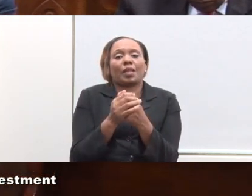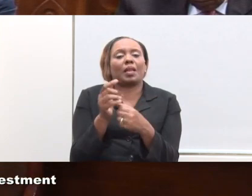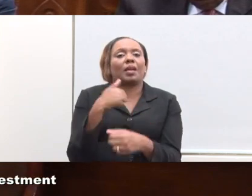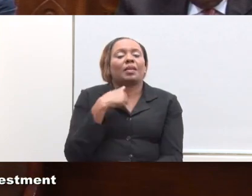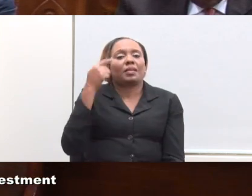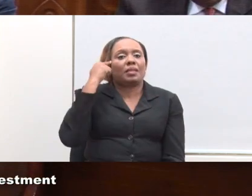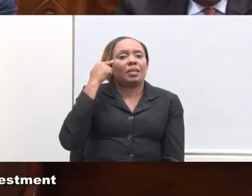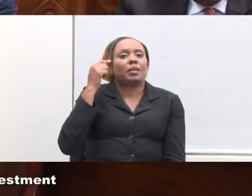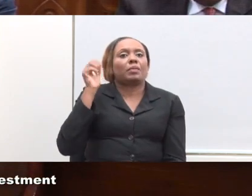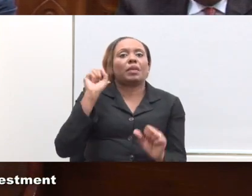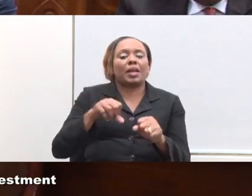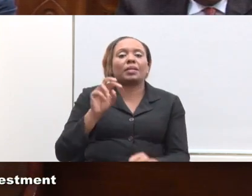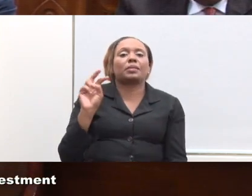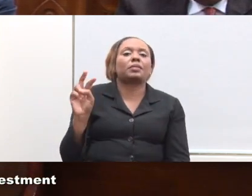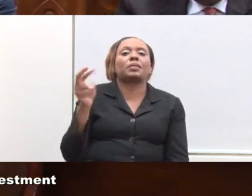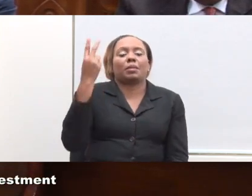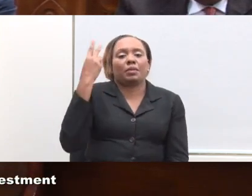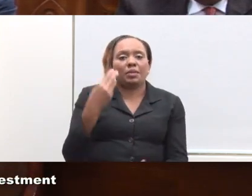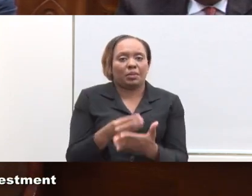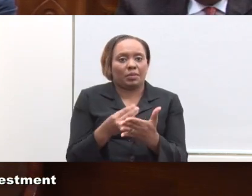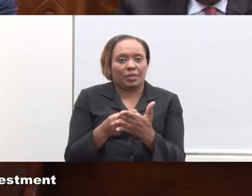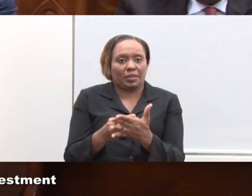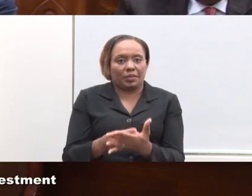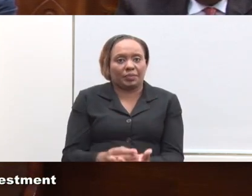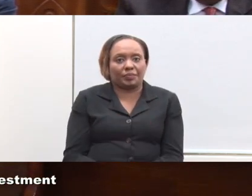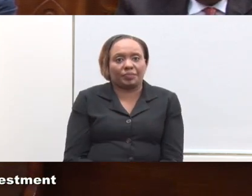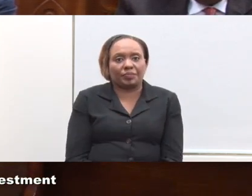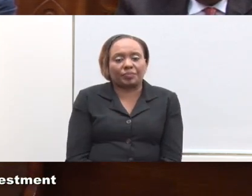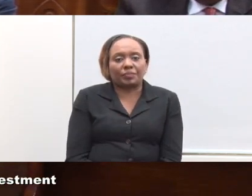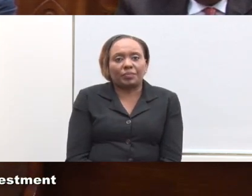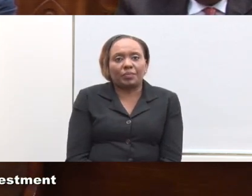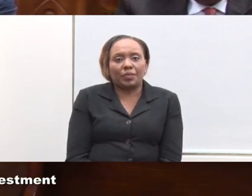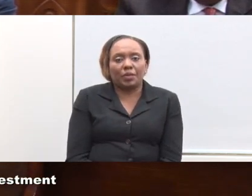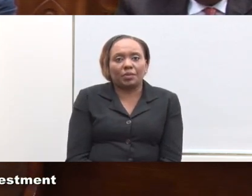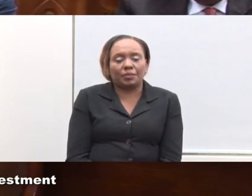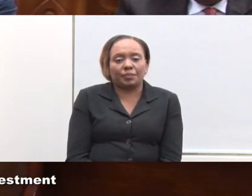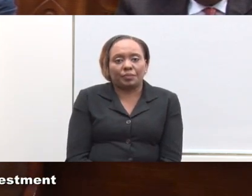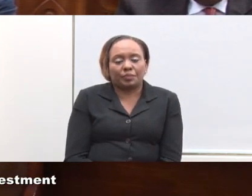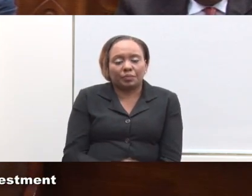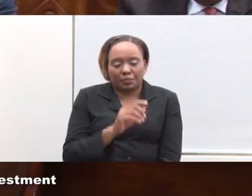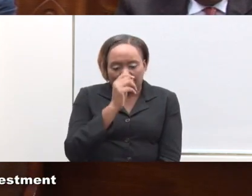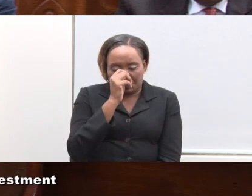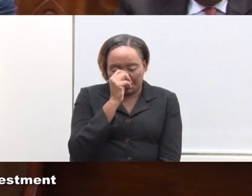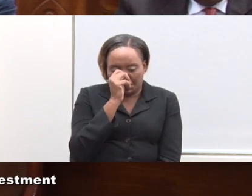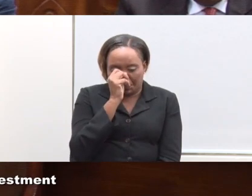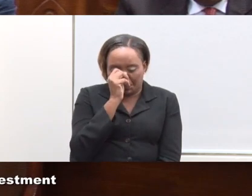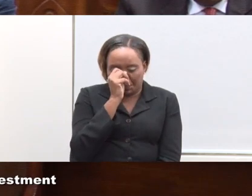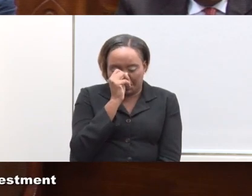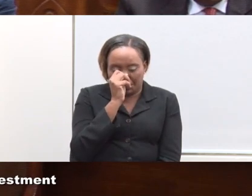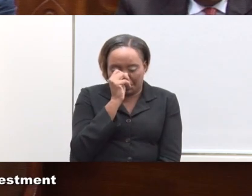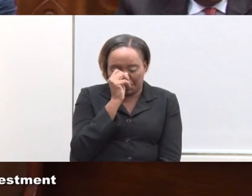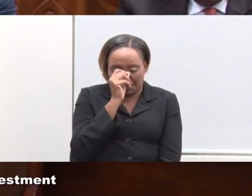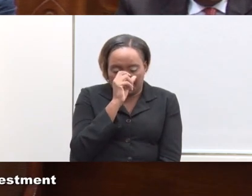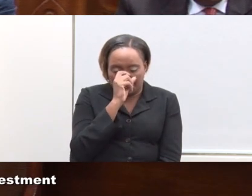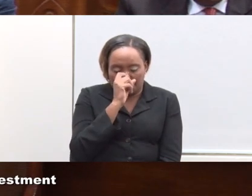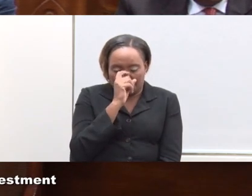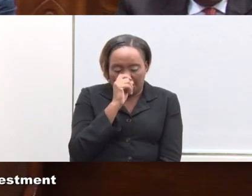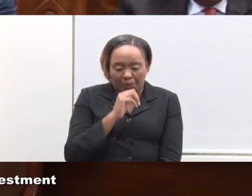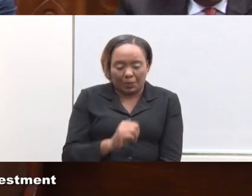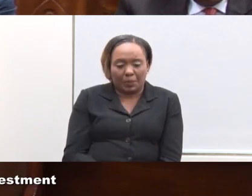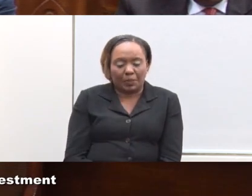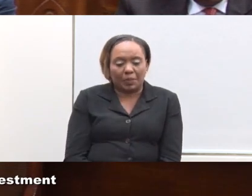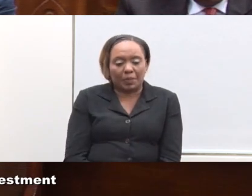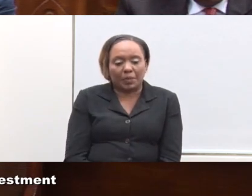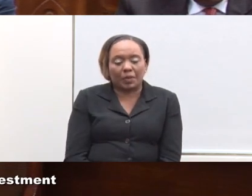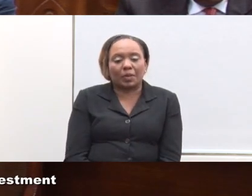government will sustain on its own. In addition, Mr. Speaker, I give the